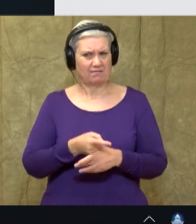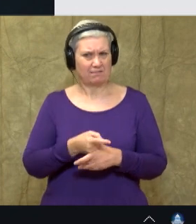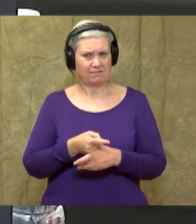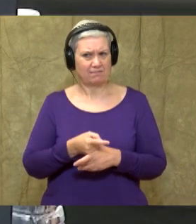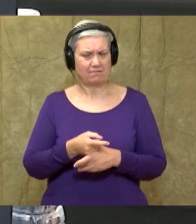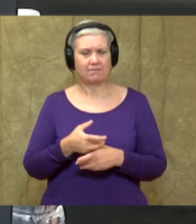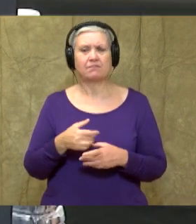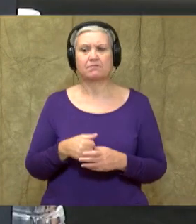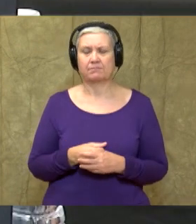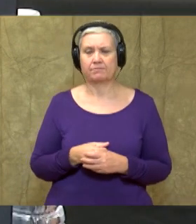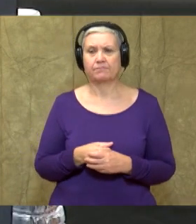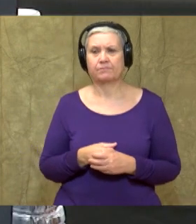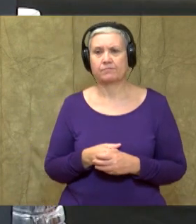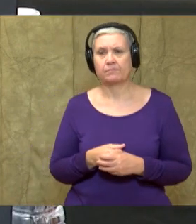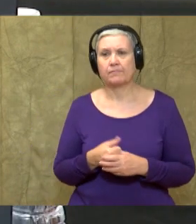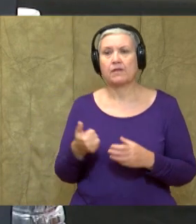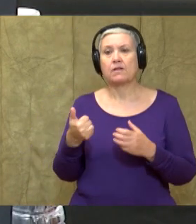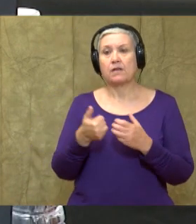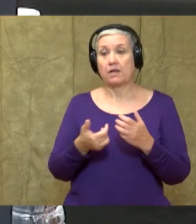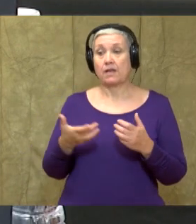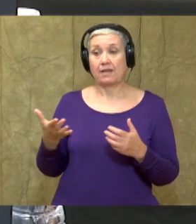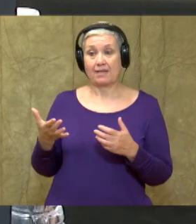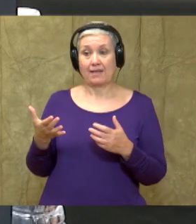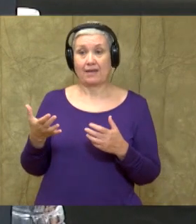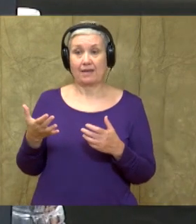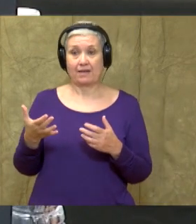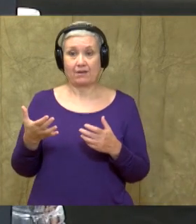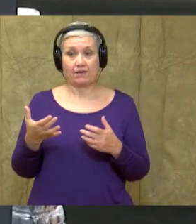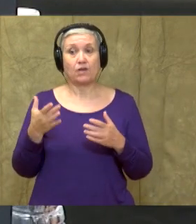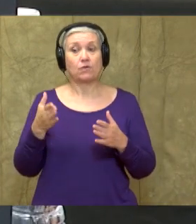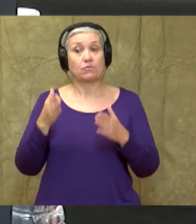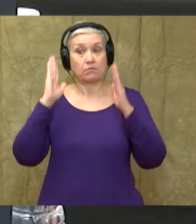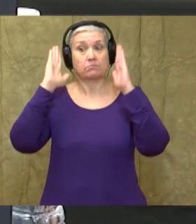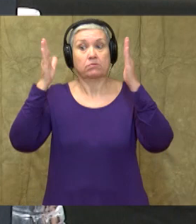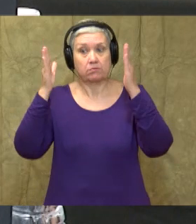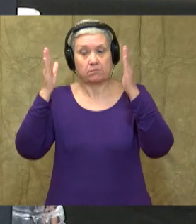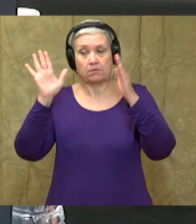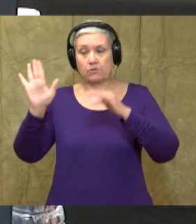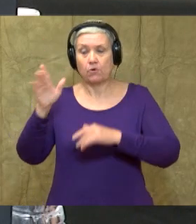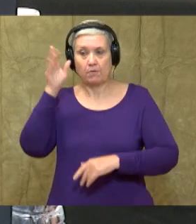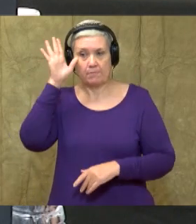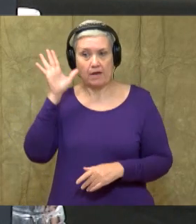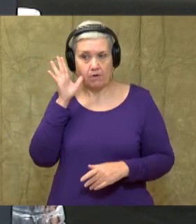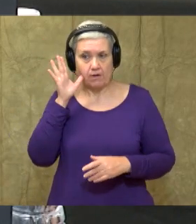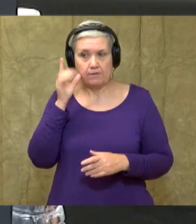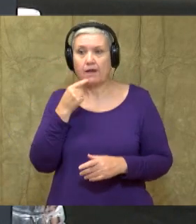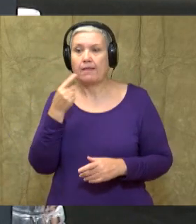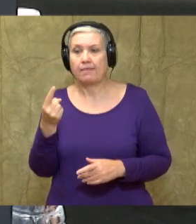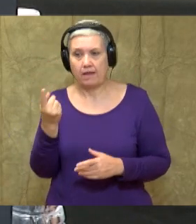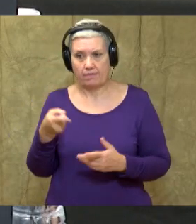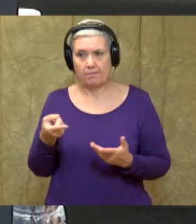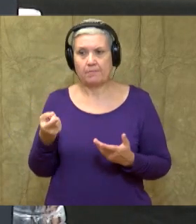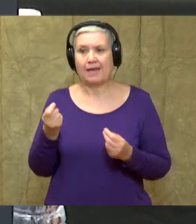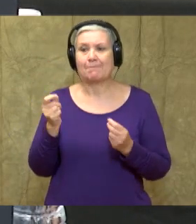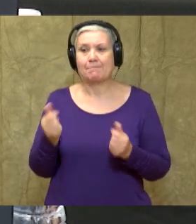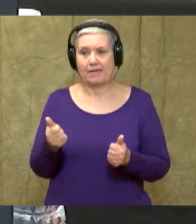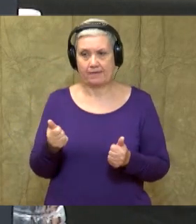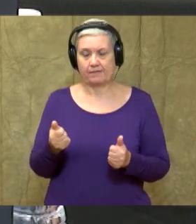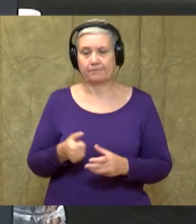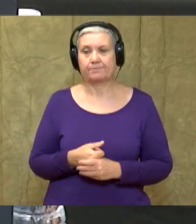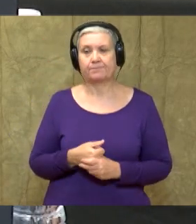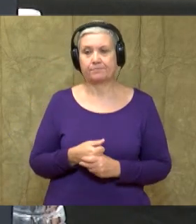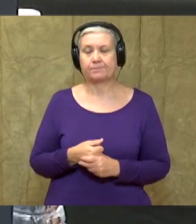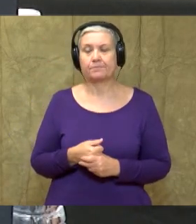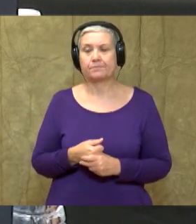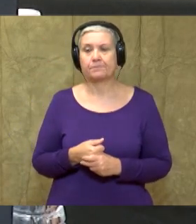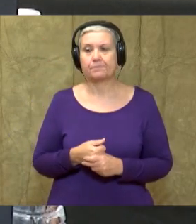to strangers, because anything like that, you should alert your parents to anything inappropriate or strange